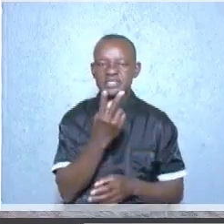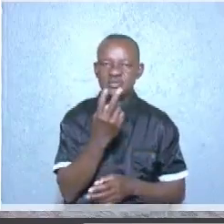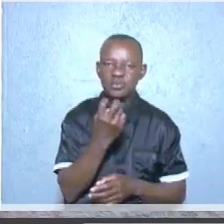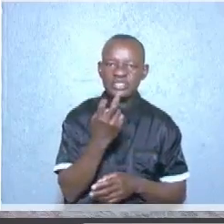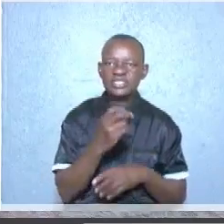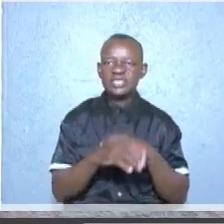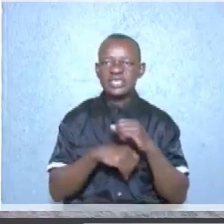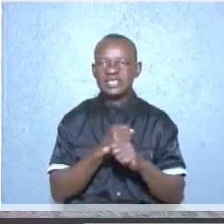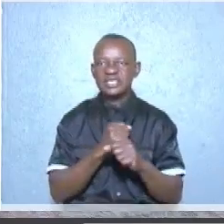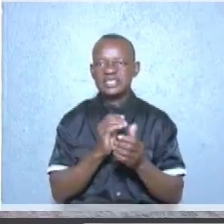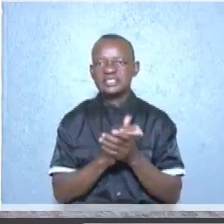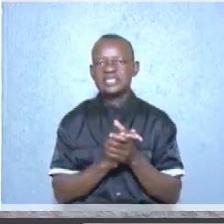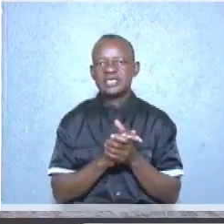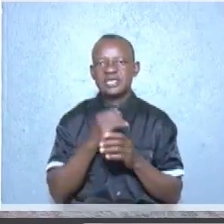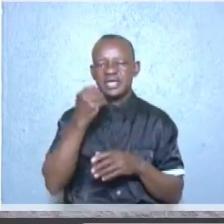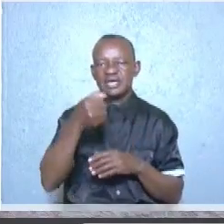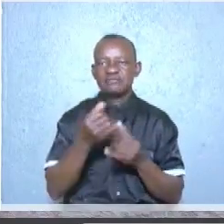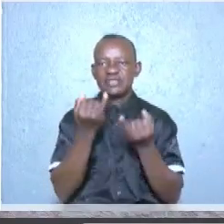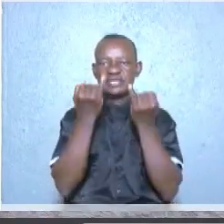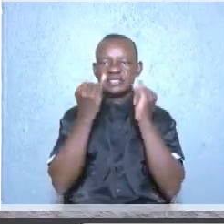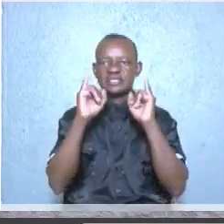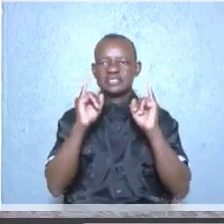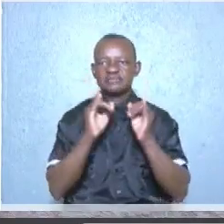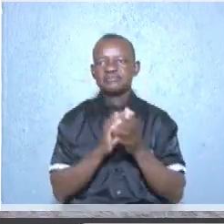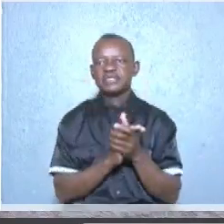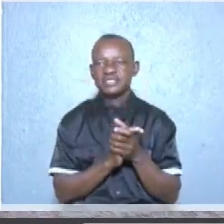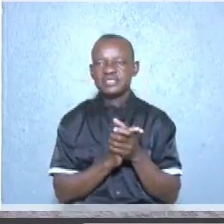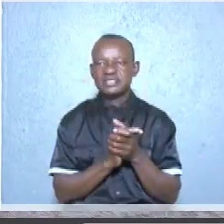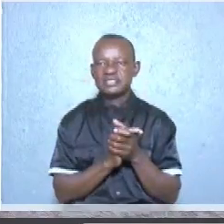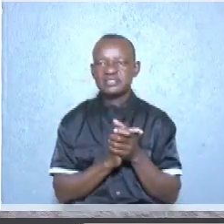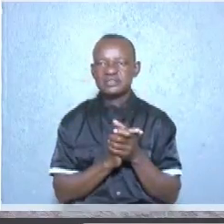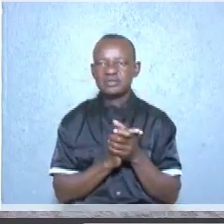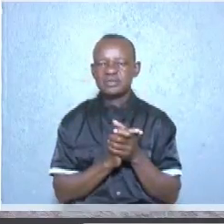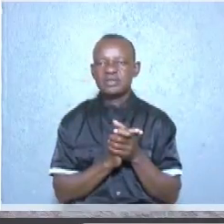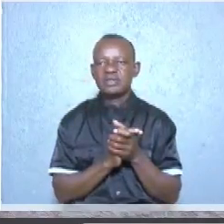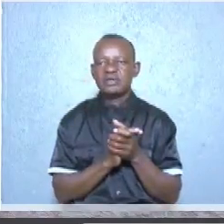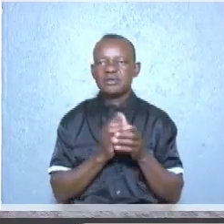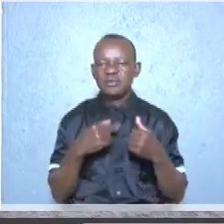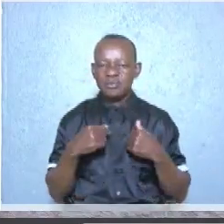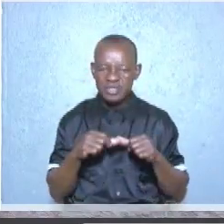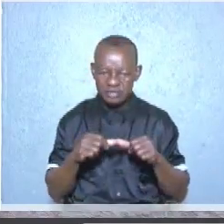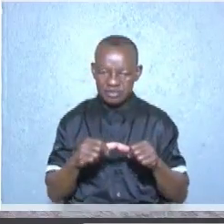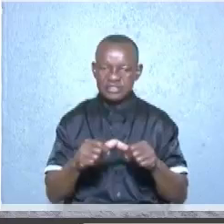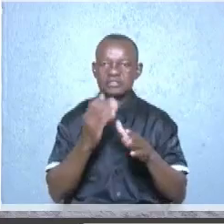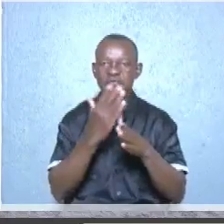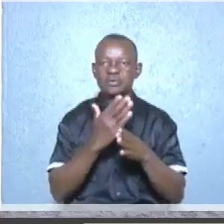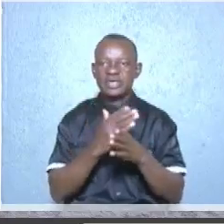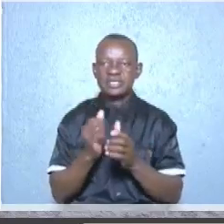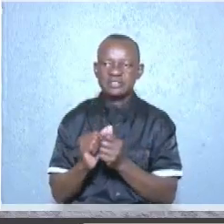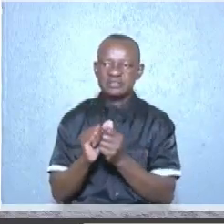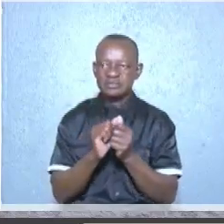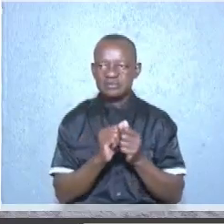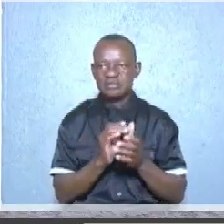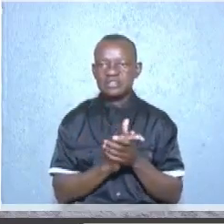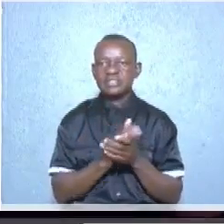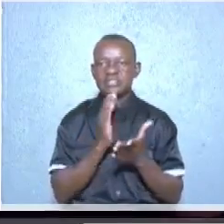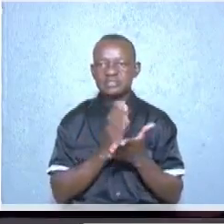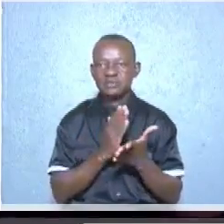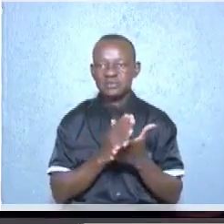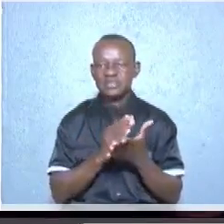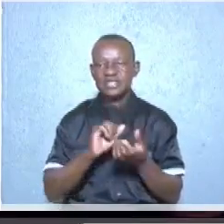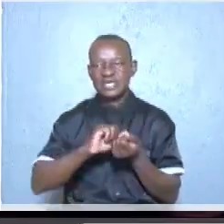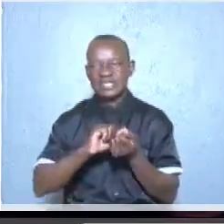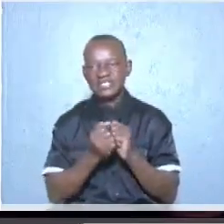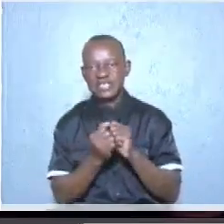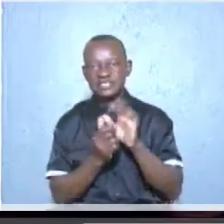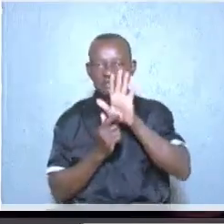black partners in the big four firms. And that is absolutely a transition, and it's showing that